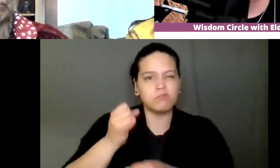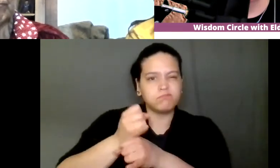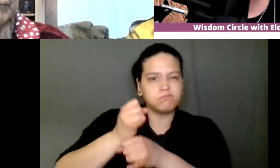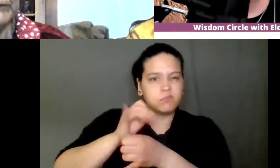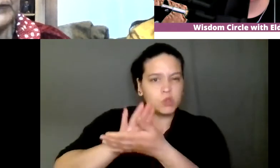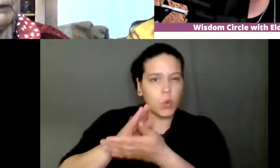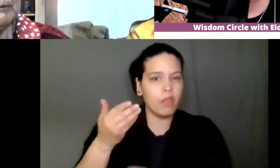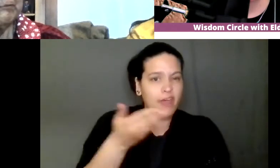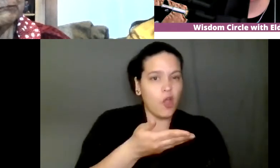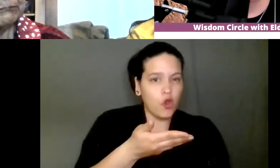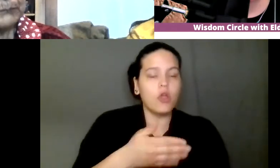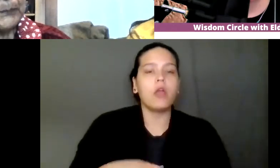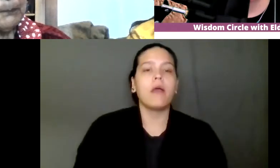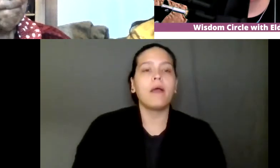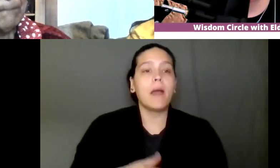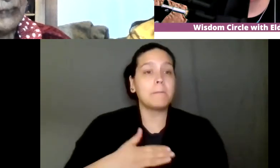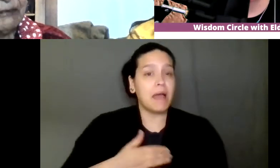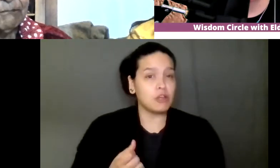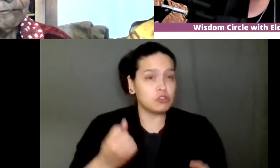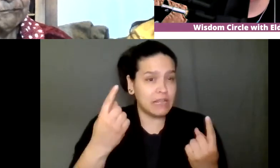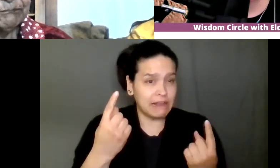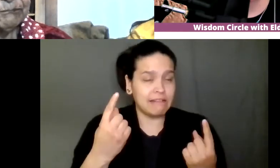So my understanding there is that